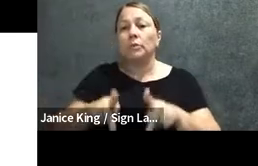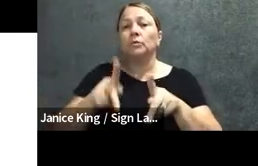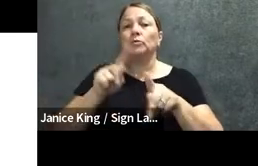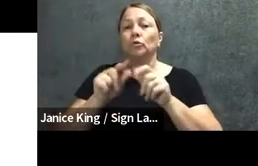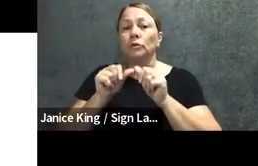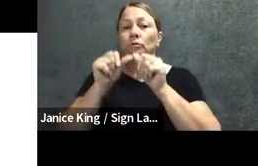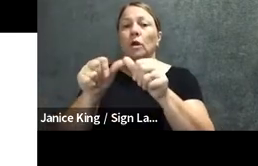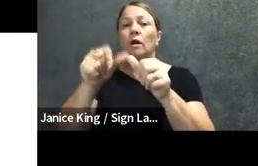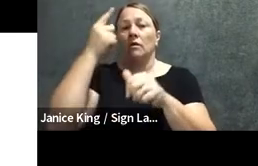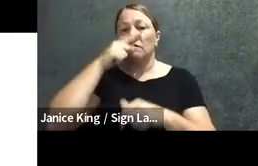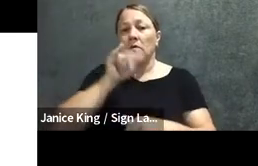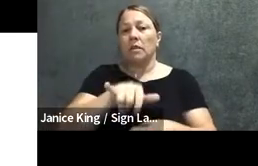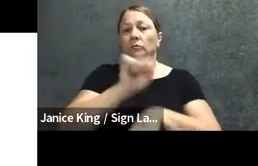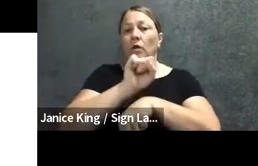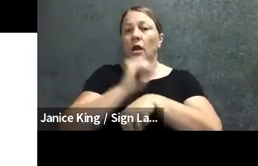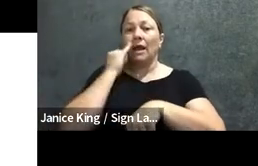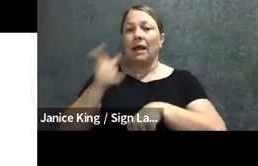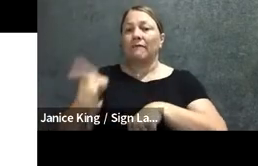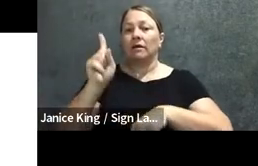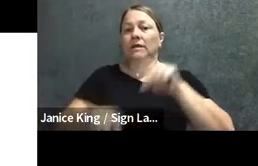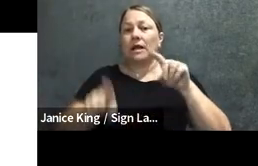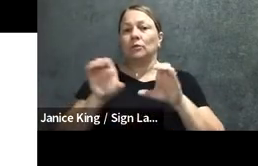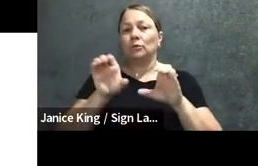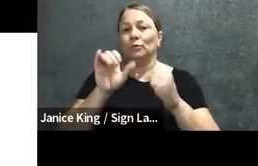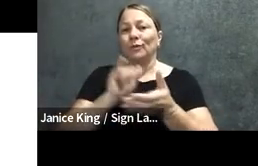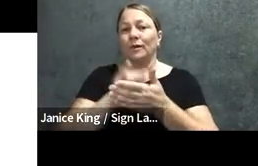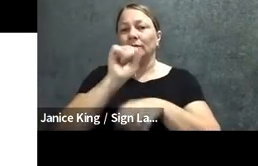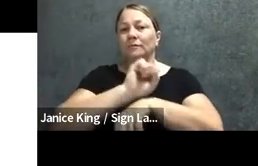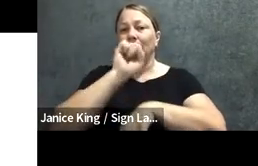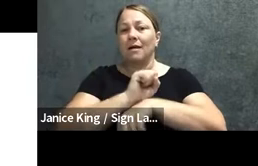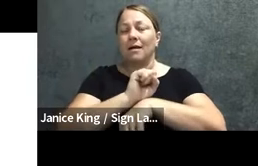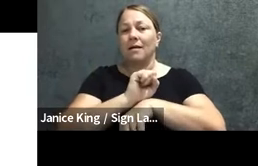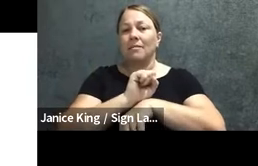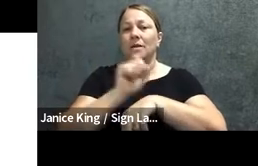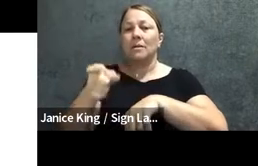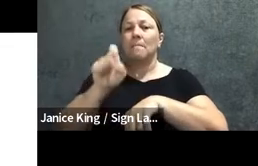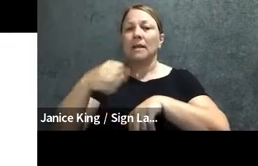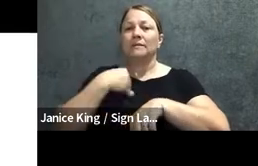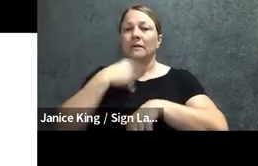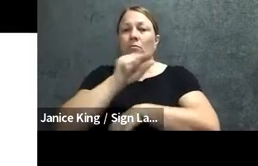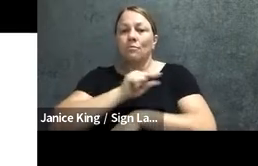individual, even if the person's inability to do the job is caused by his or her disability.